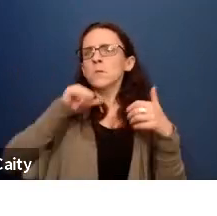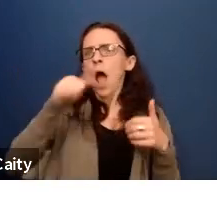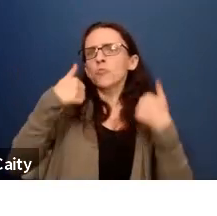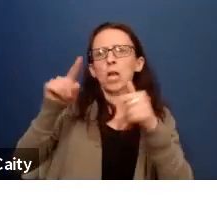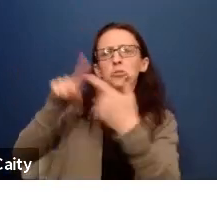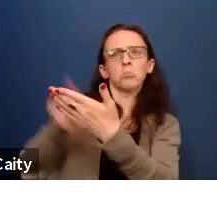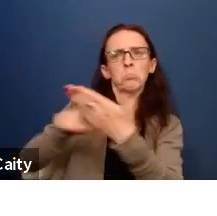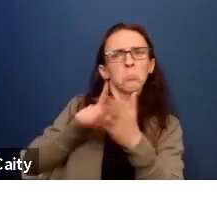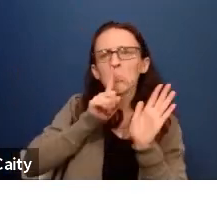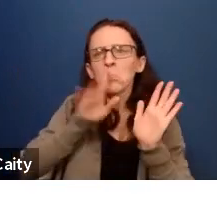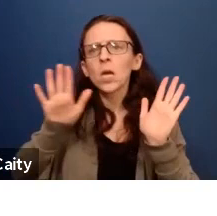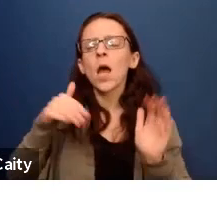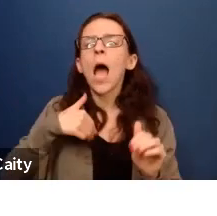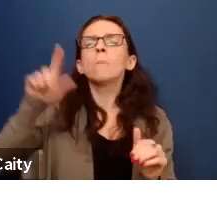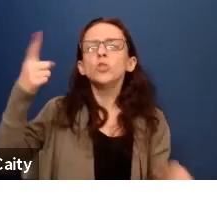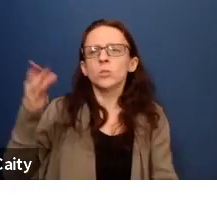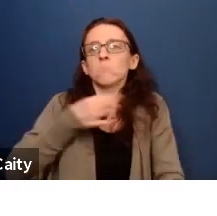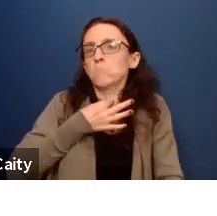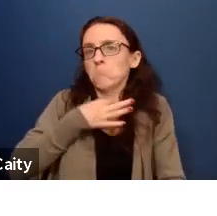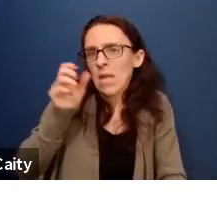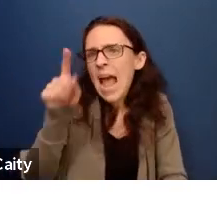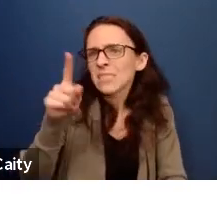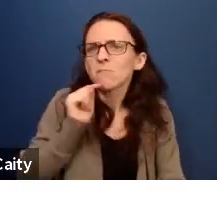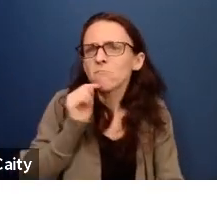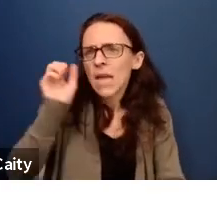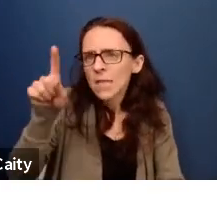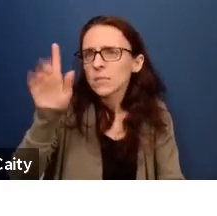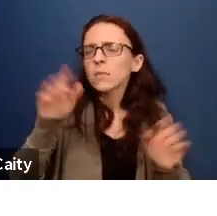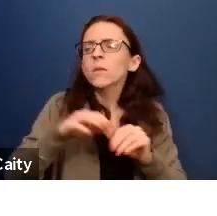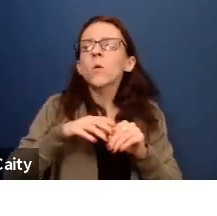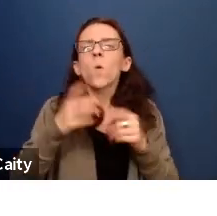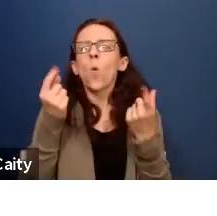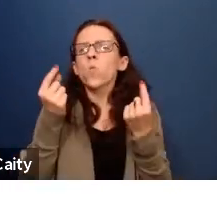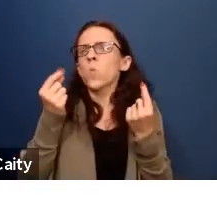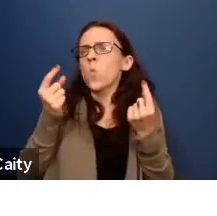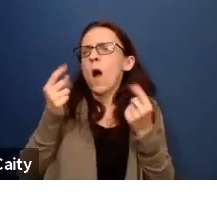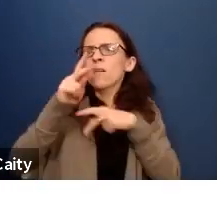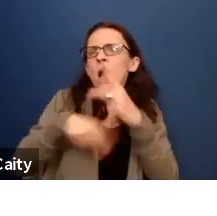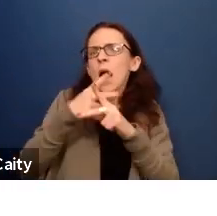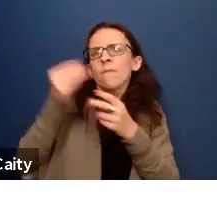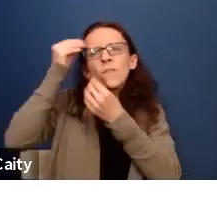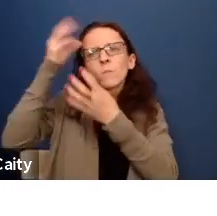we going to find out in terms of neighborhood diversity